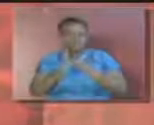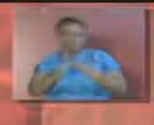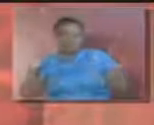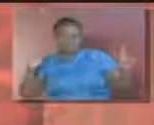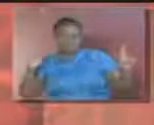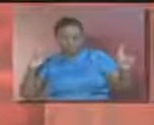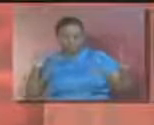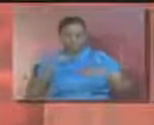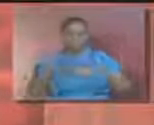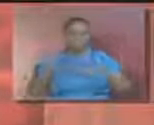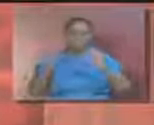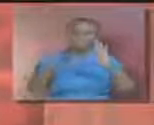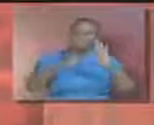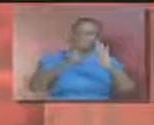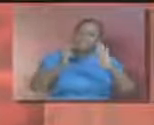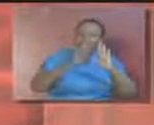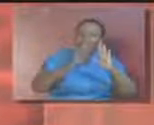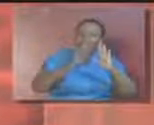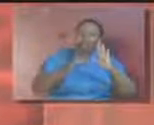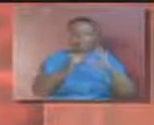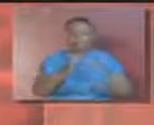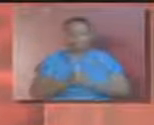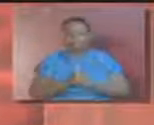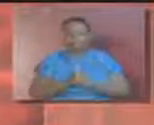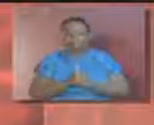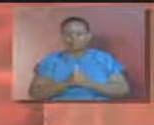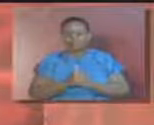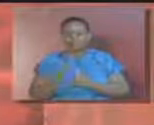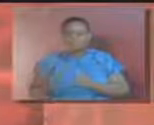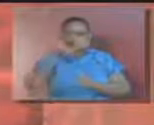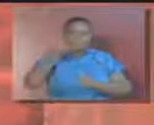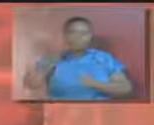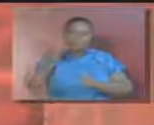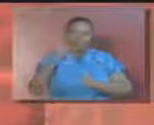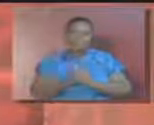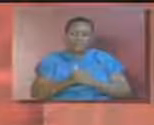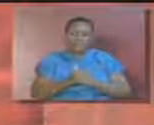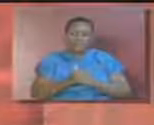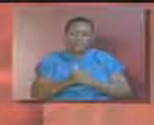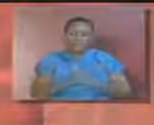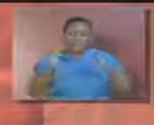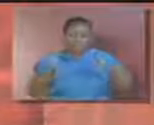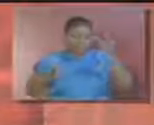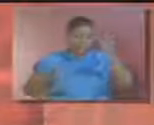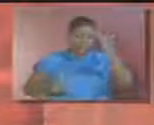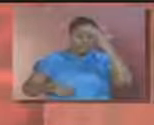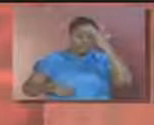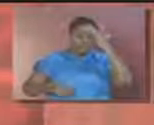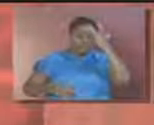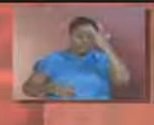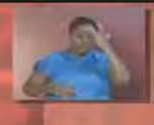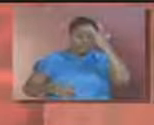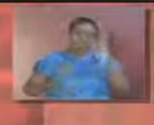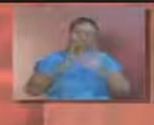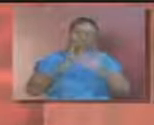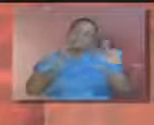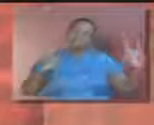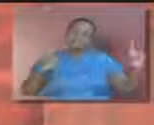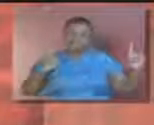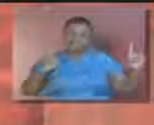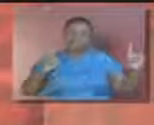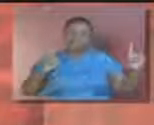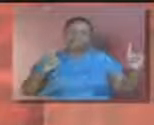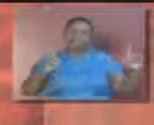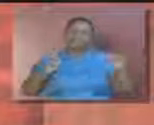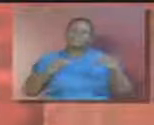the probability of contact of people who are ill and infectious with people who are not. So this is why, again, we're reinforcing the